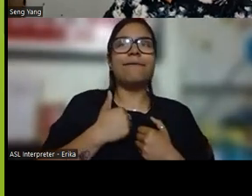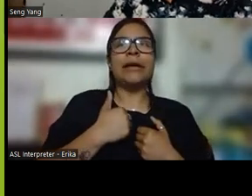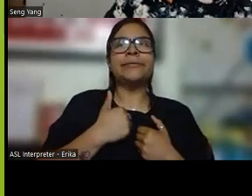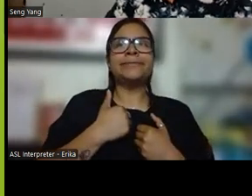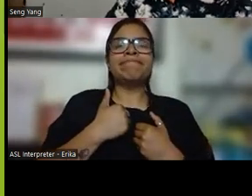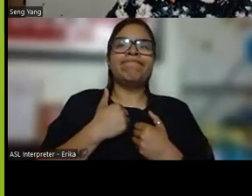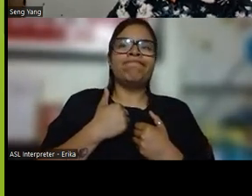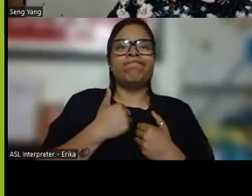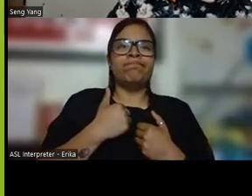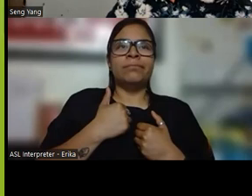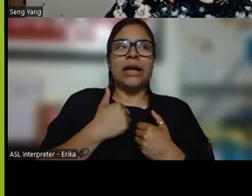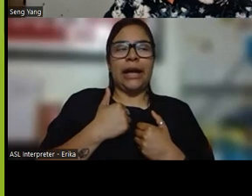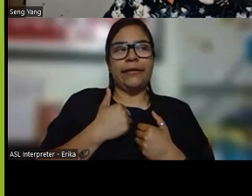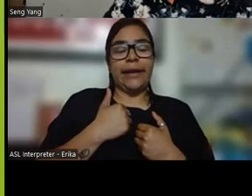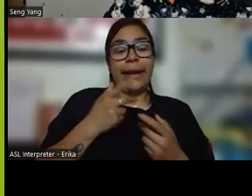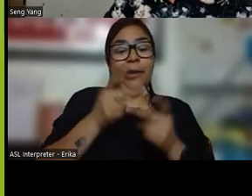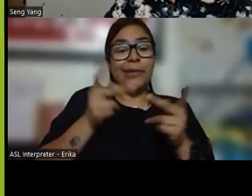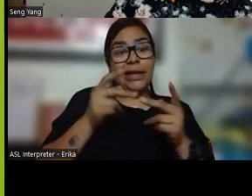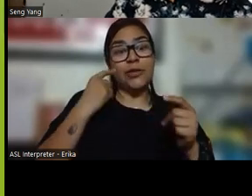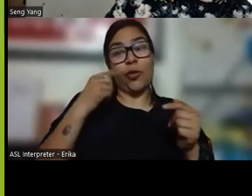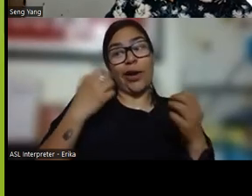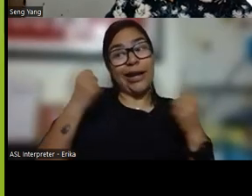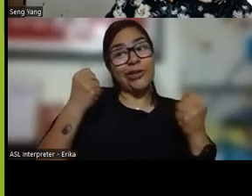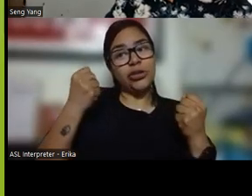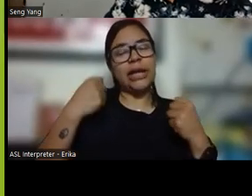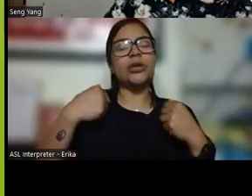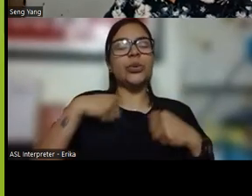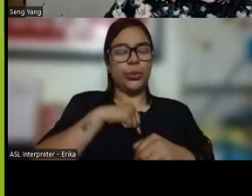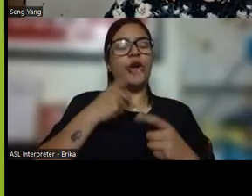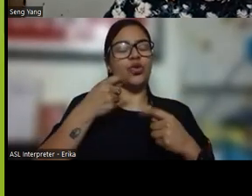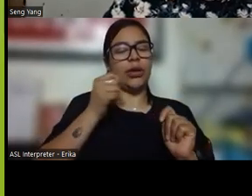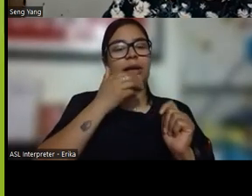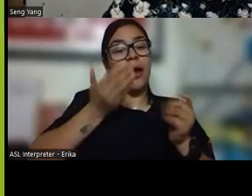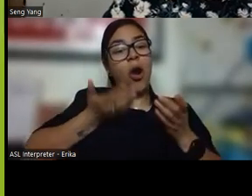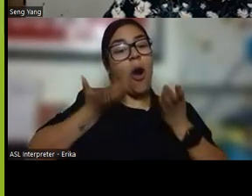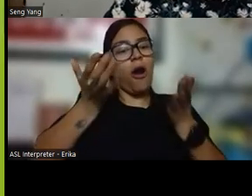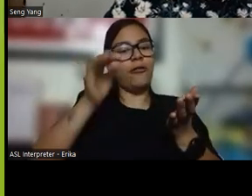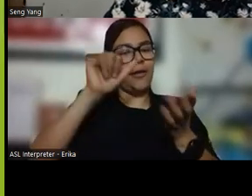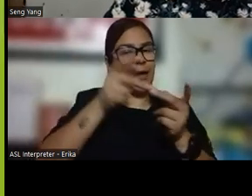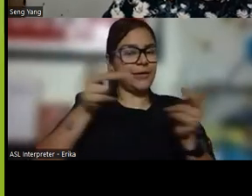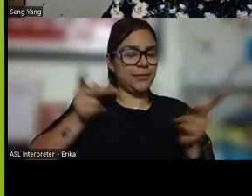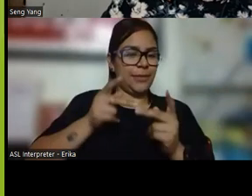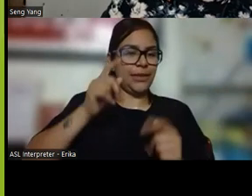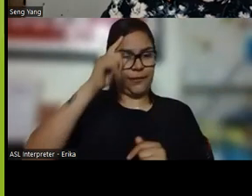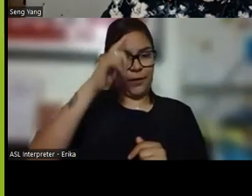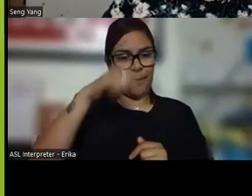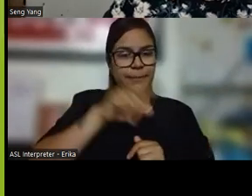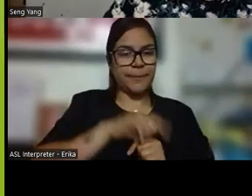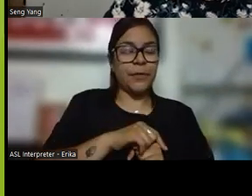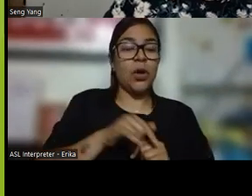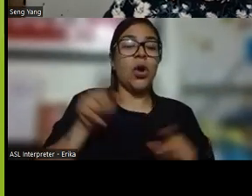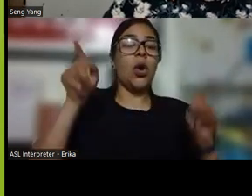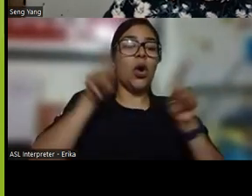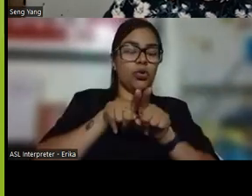exercise much. Next slide, please. Okay, well, Hmong Culture